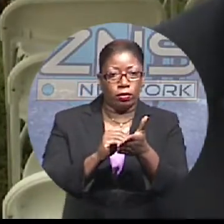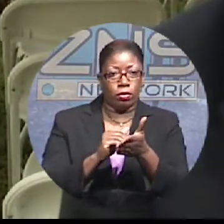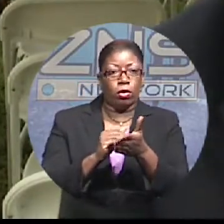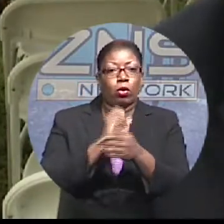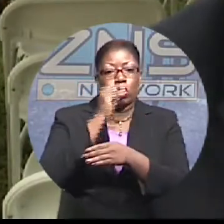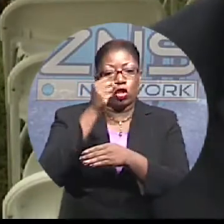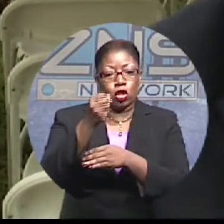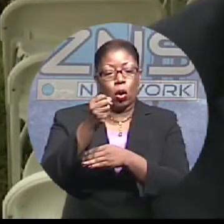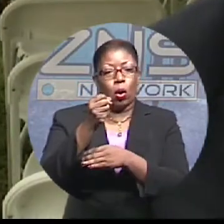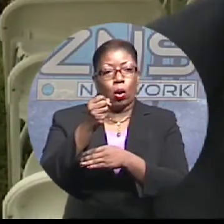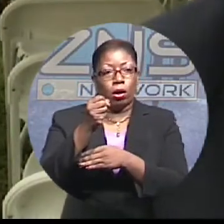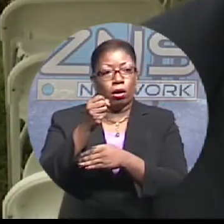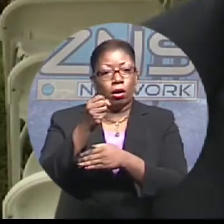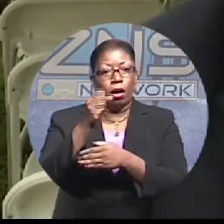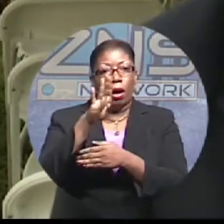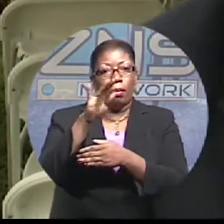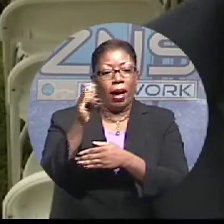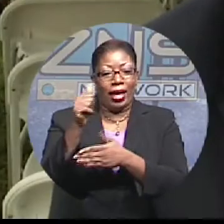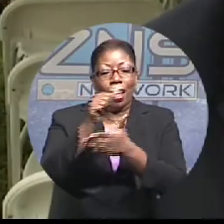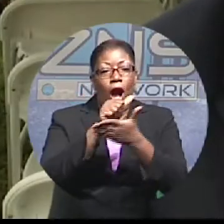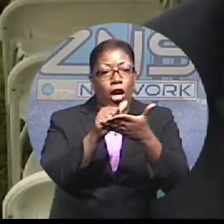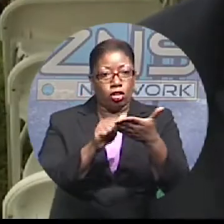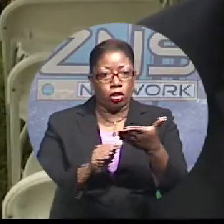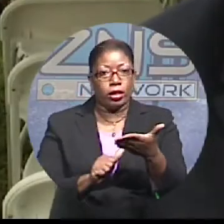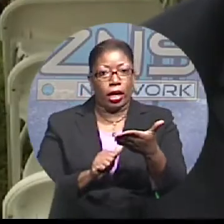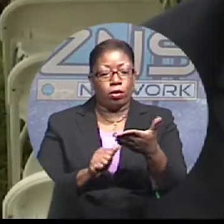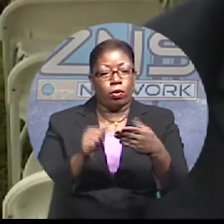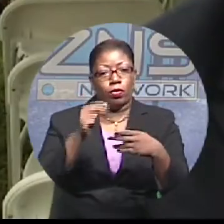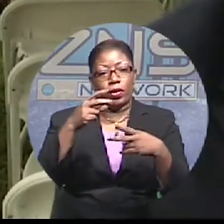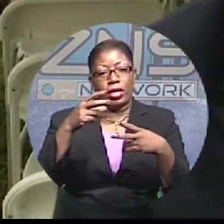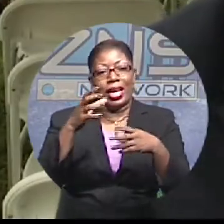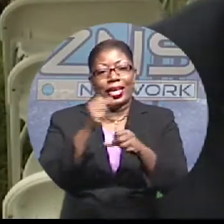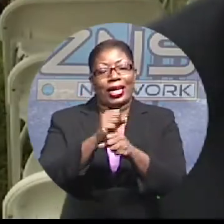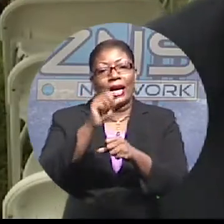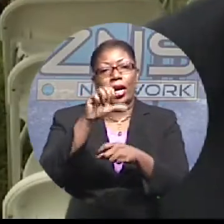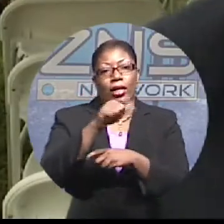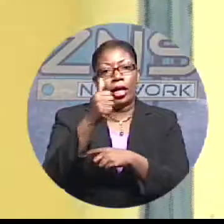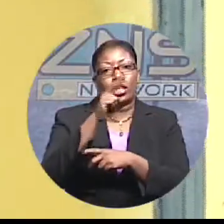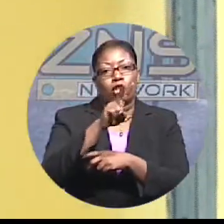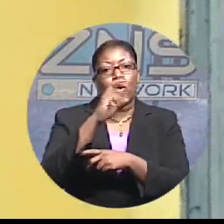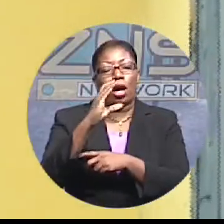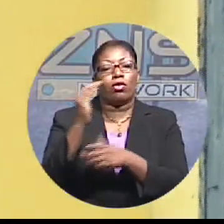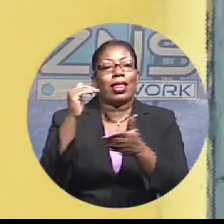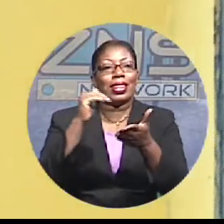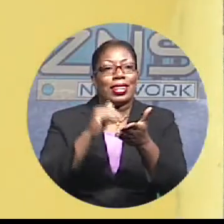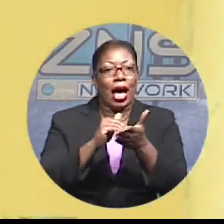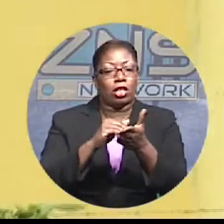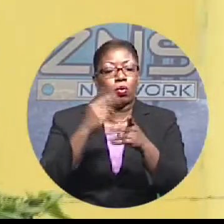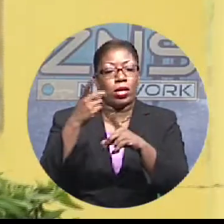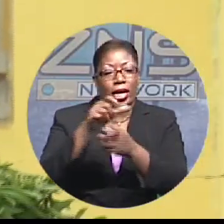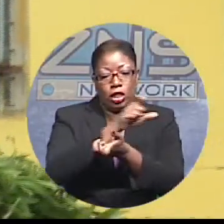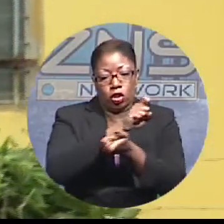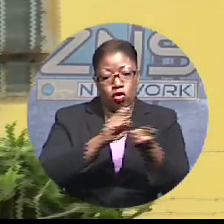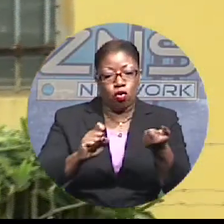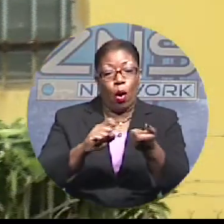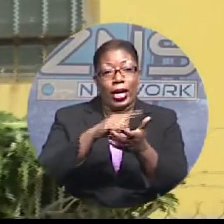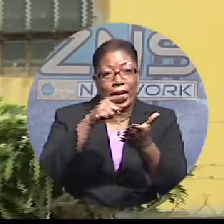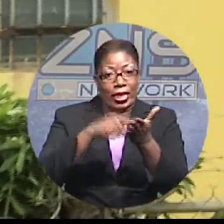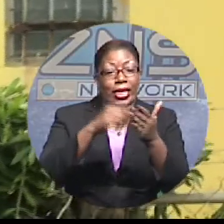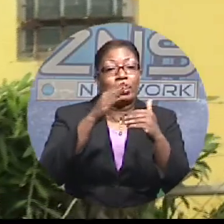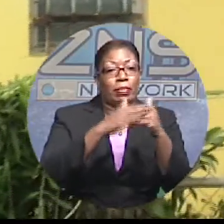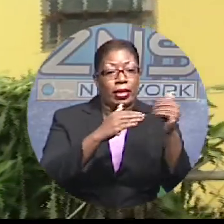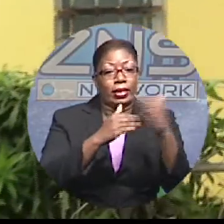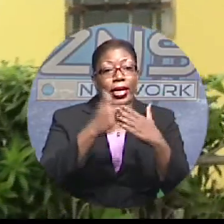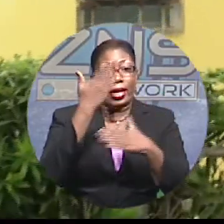architect, Mr. Alvin Roll, if we can get another 200,000, we'd be able to demolish this building to my